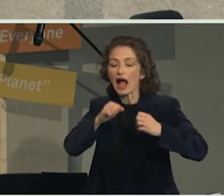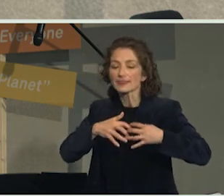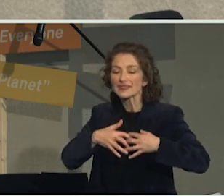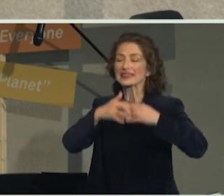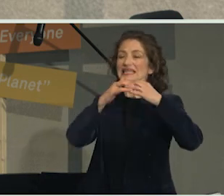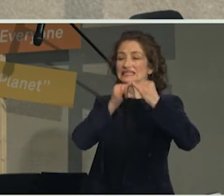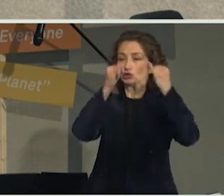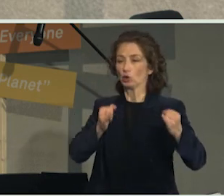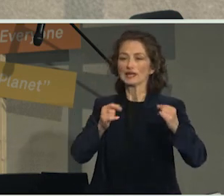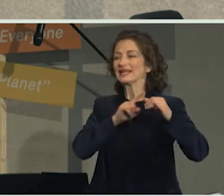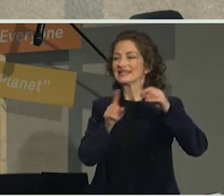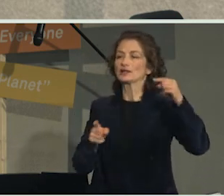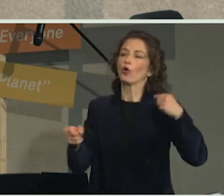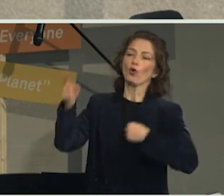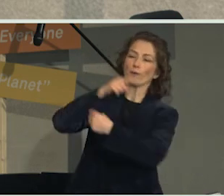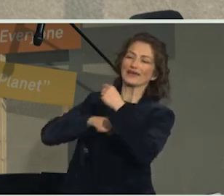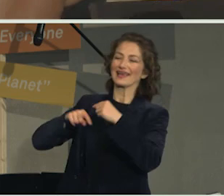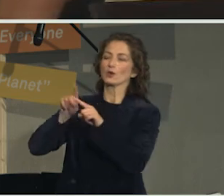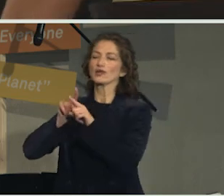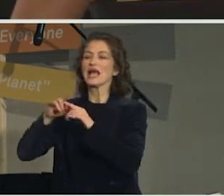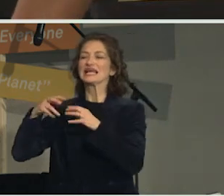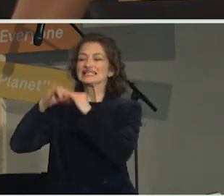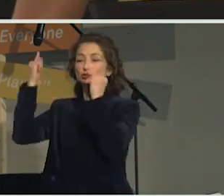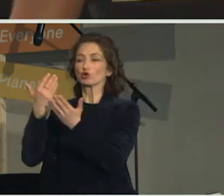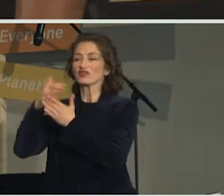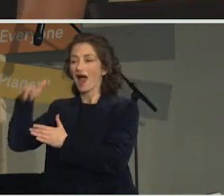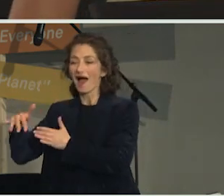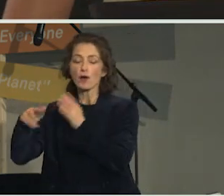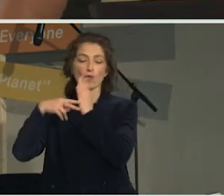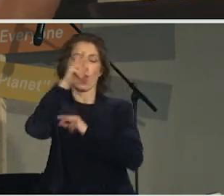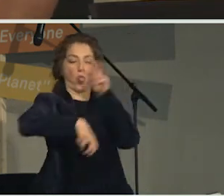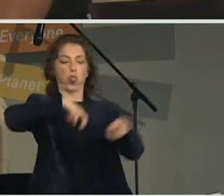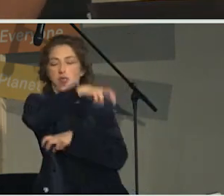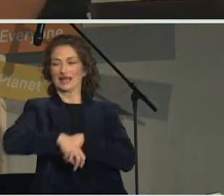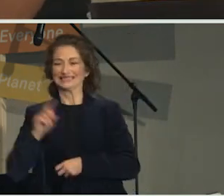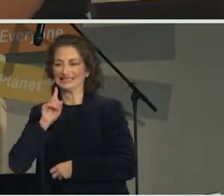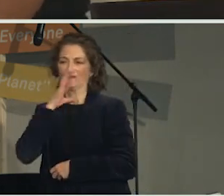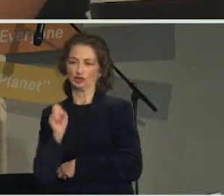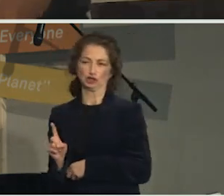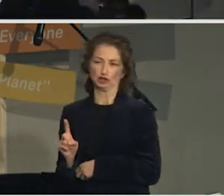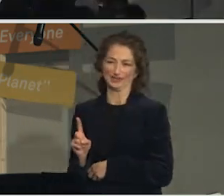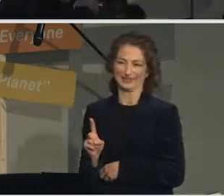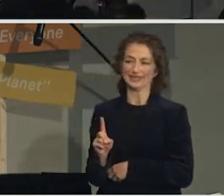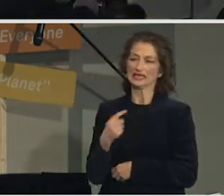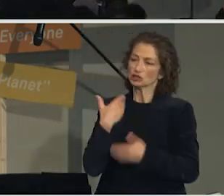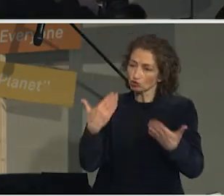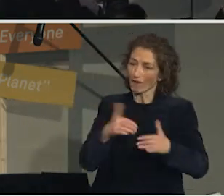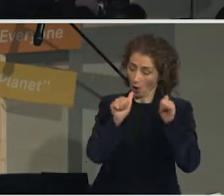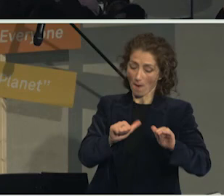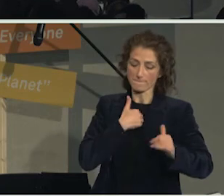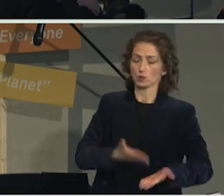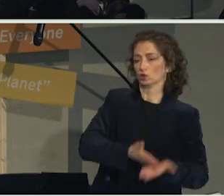rather than institutions building themselves off of their backs. That's frankly the challenge right now.